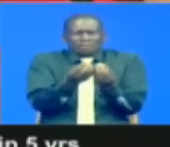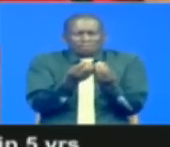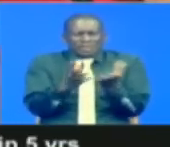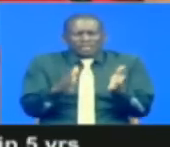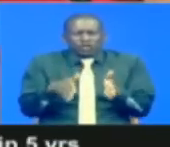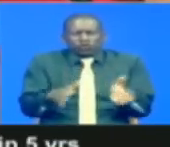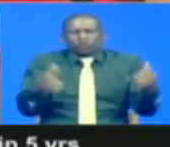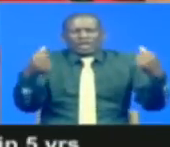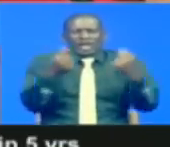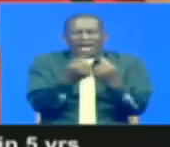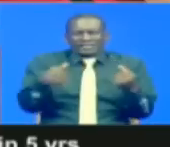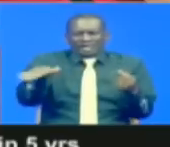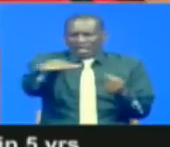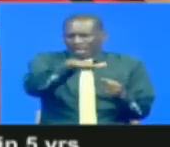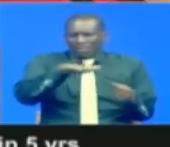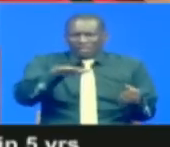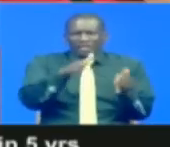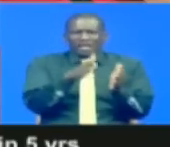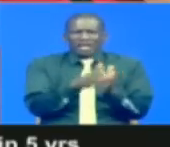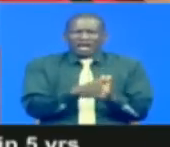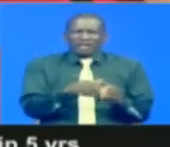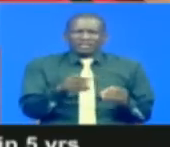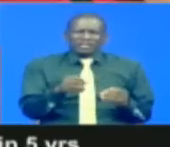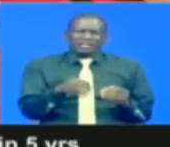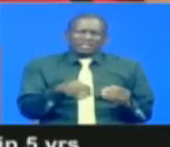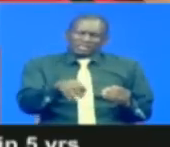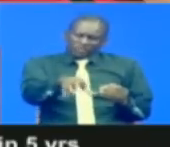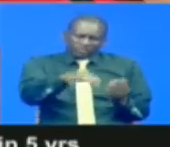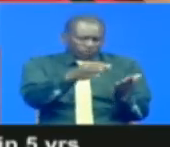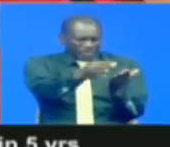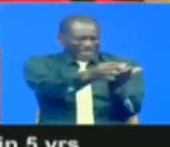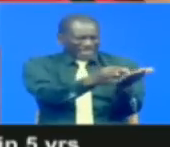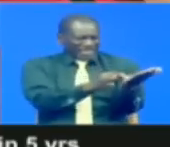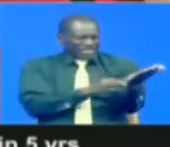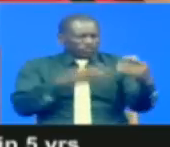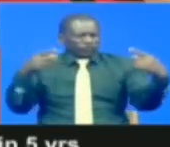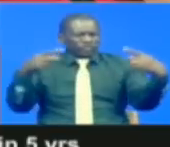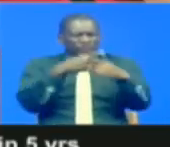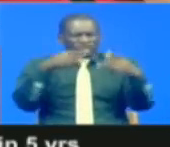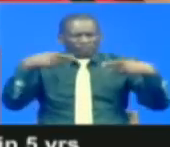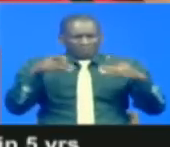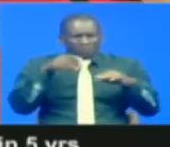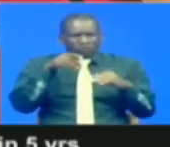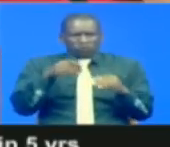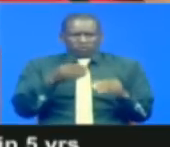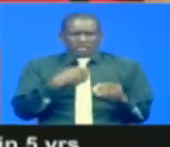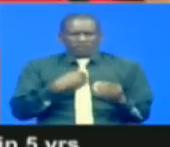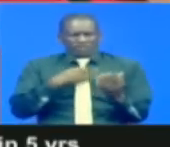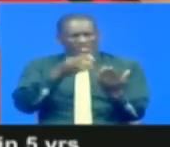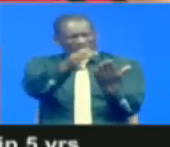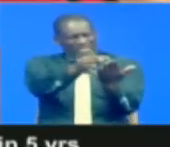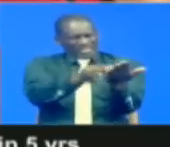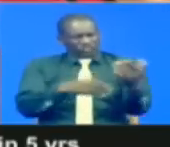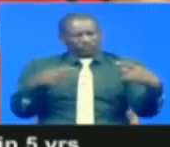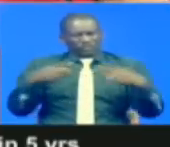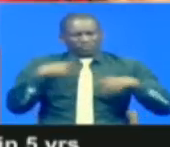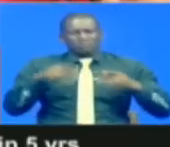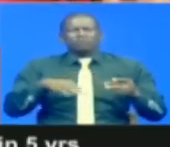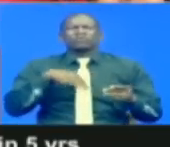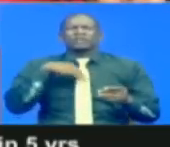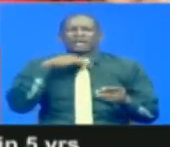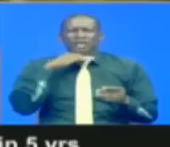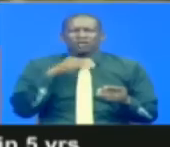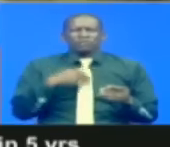after they found a list of accident victims in his possessions. Zakias Mwasame reports from